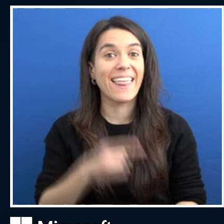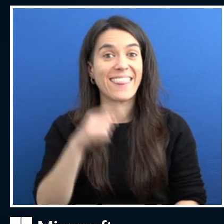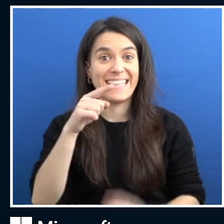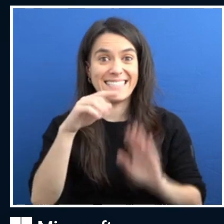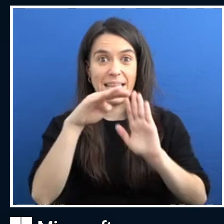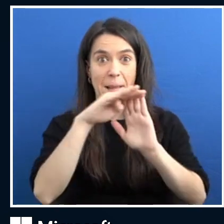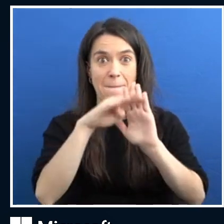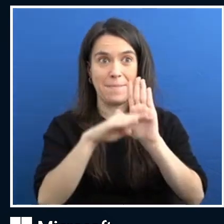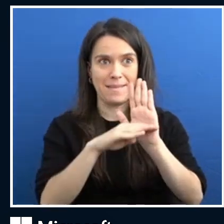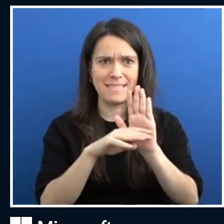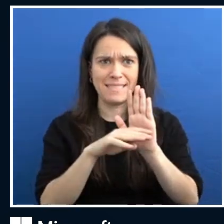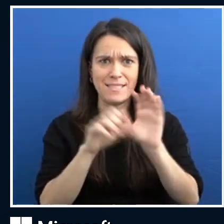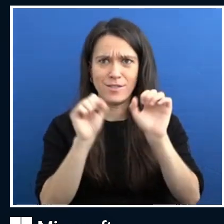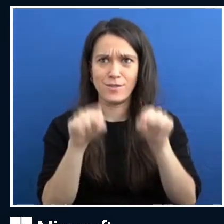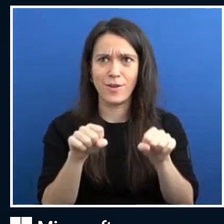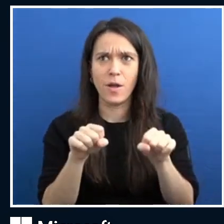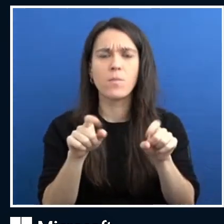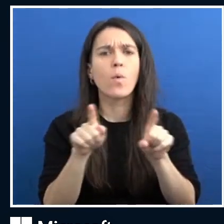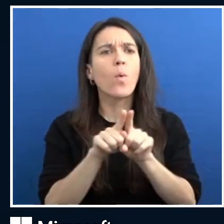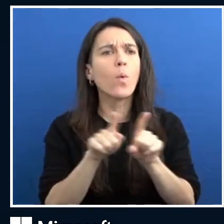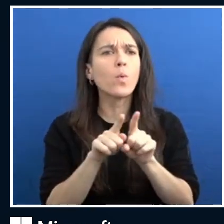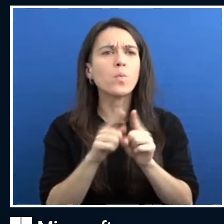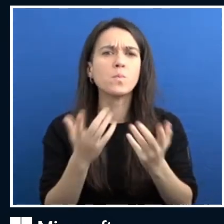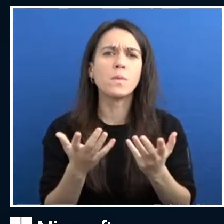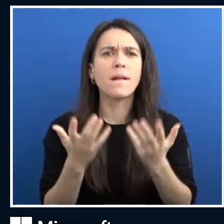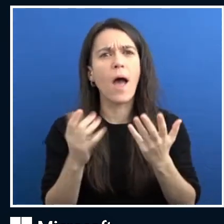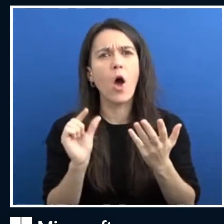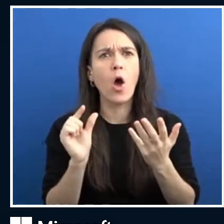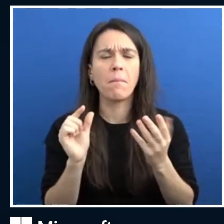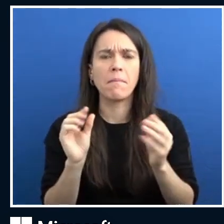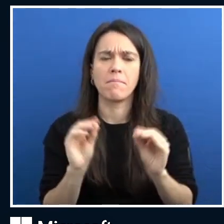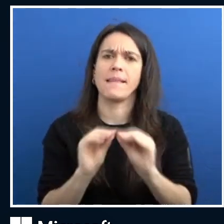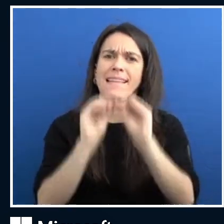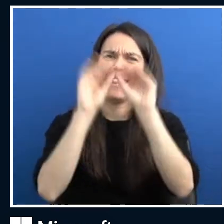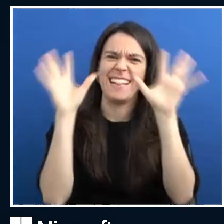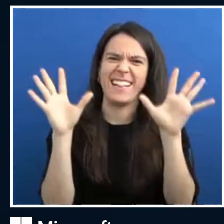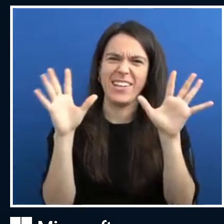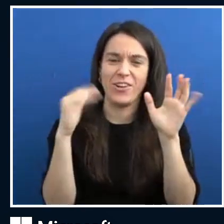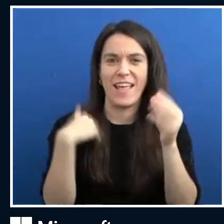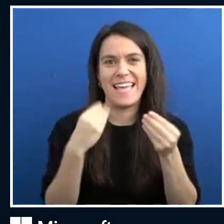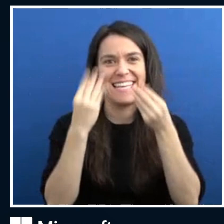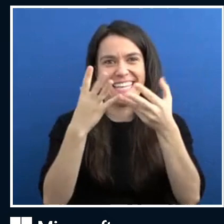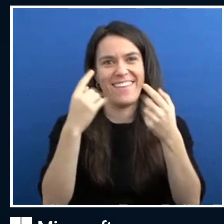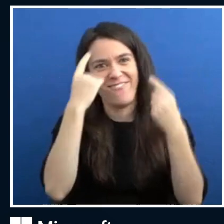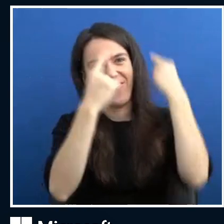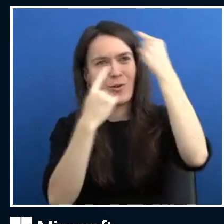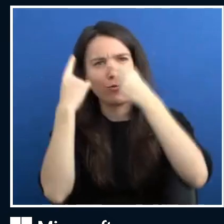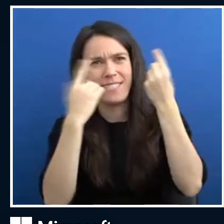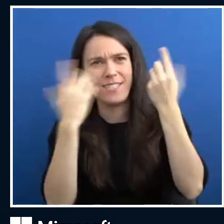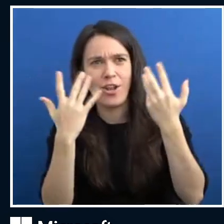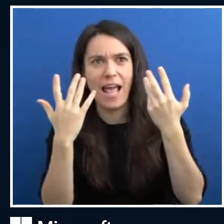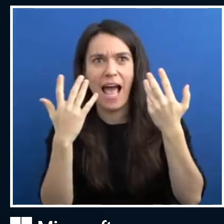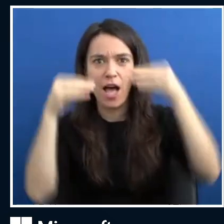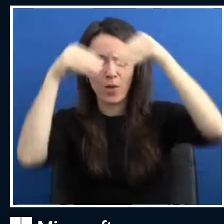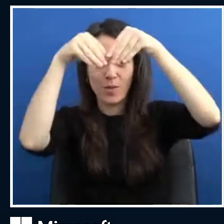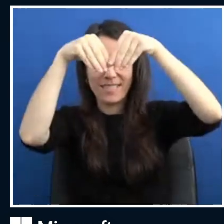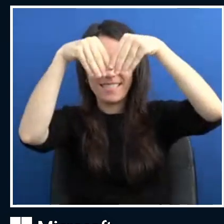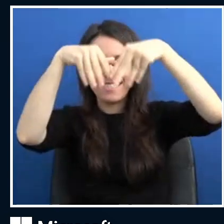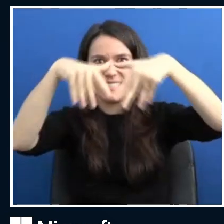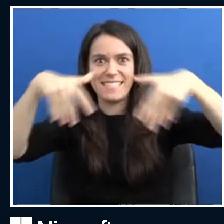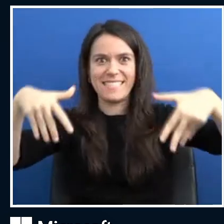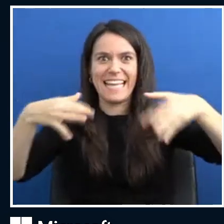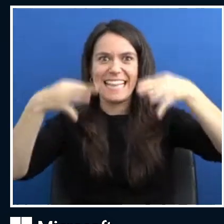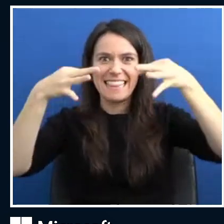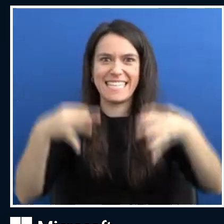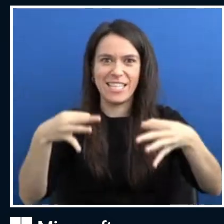is pretty obvious now that I've given you the reason as to why decision trees can be like inadequate. It's possible